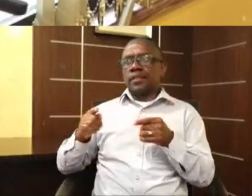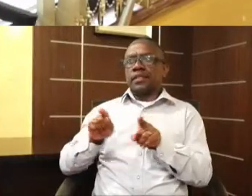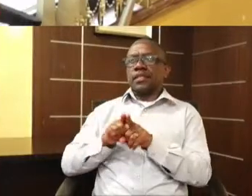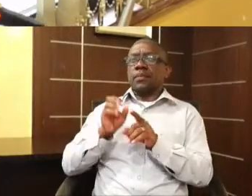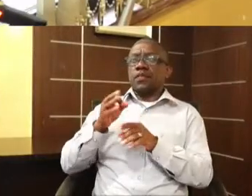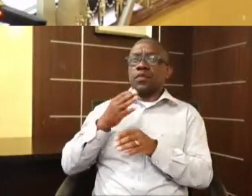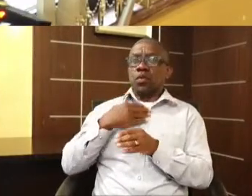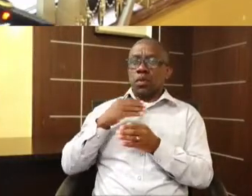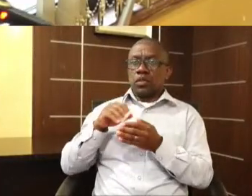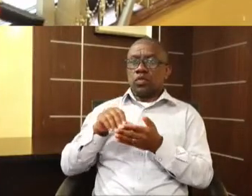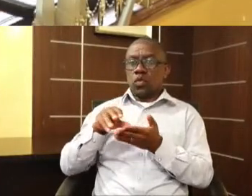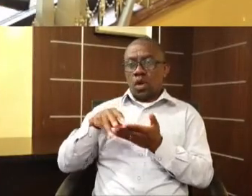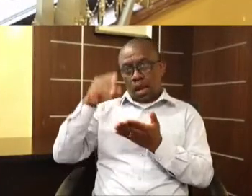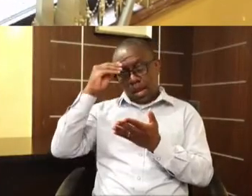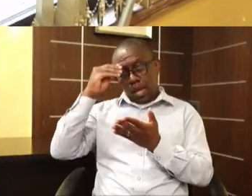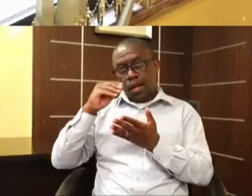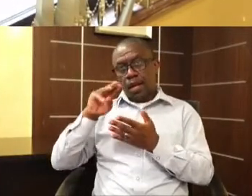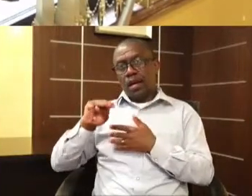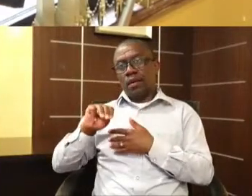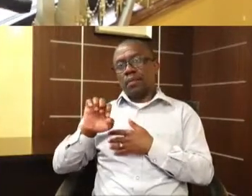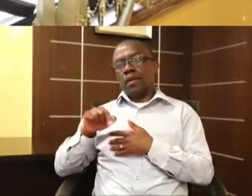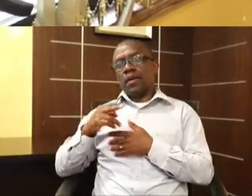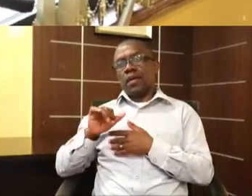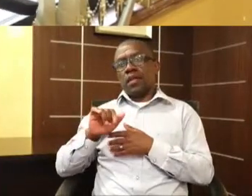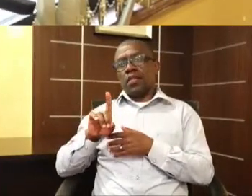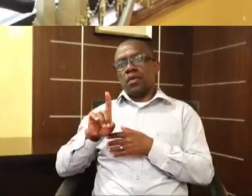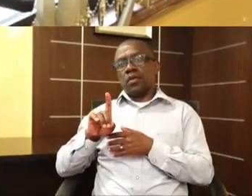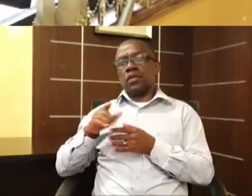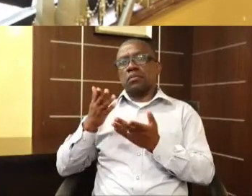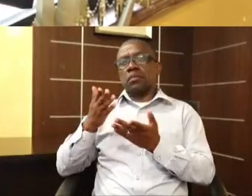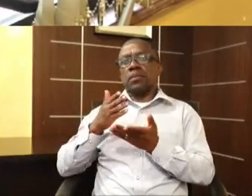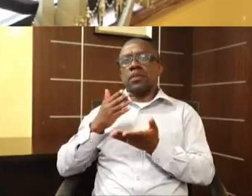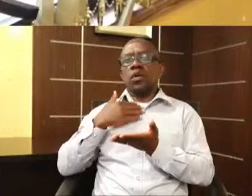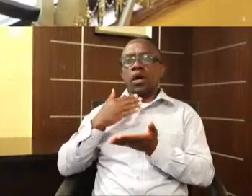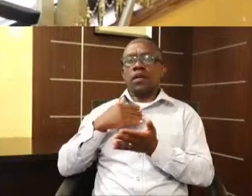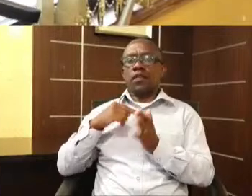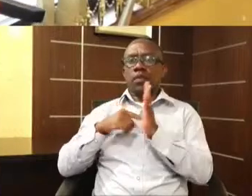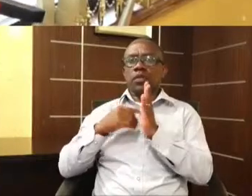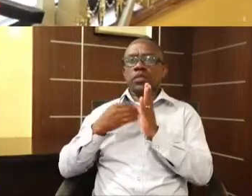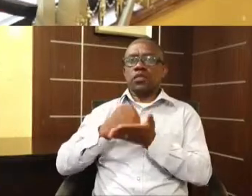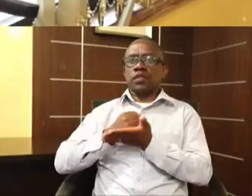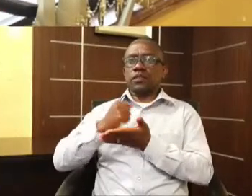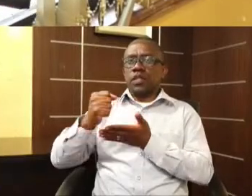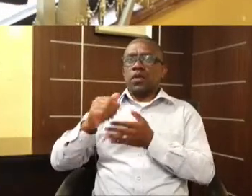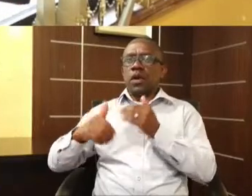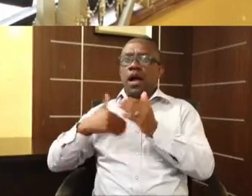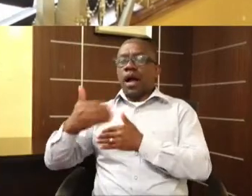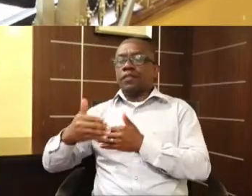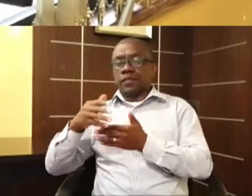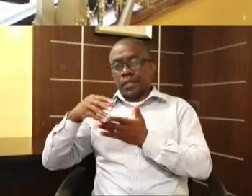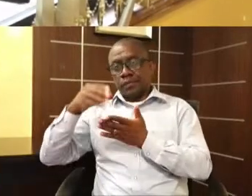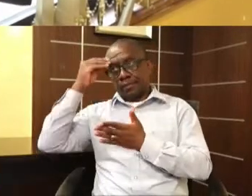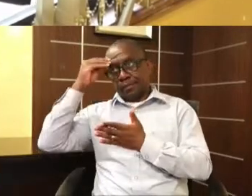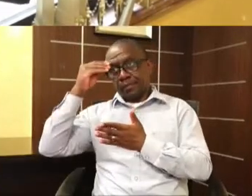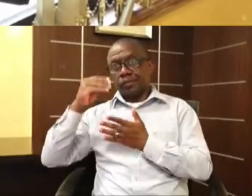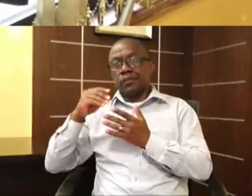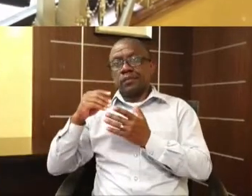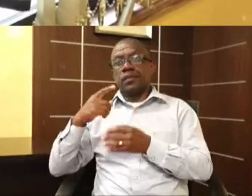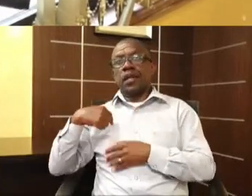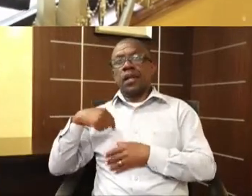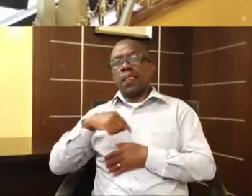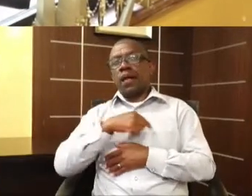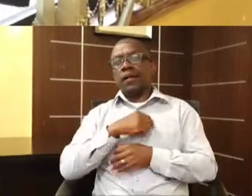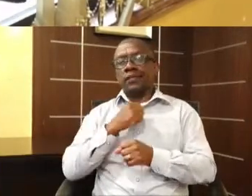about a method, and you've gotten to a point of referral after you've been educated. We